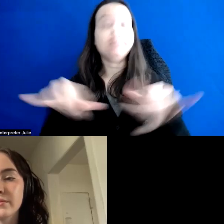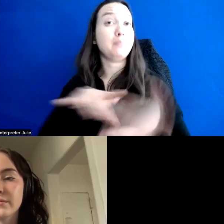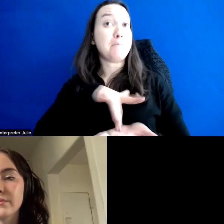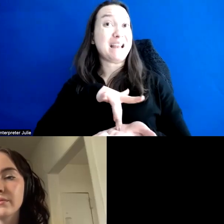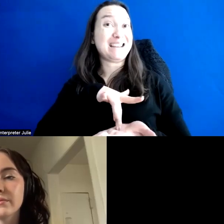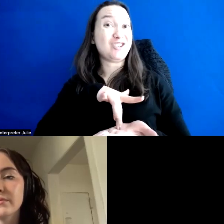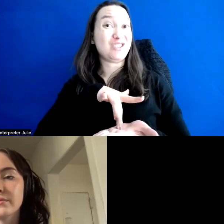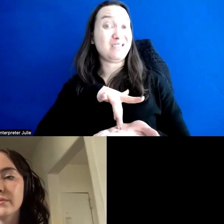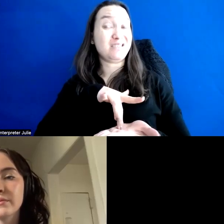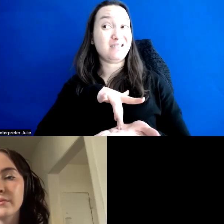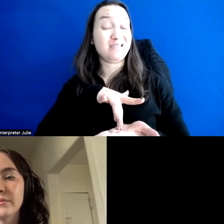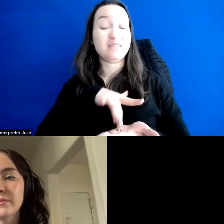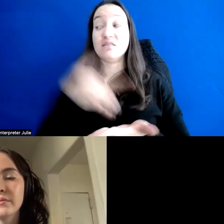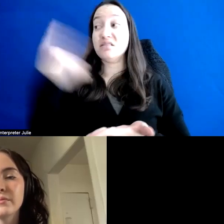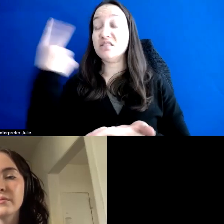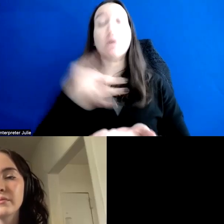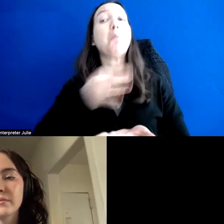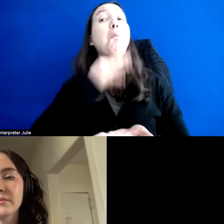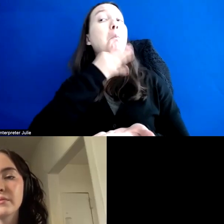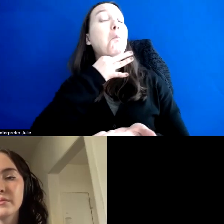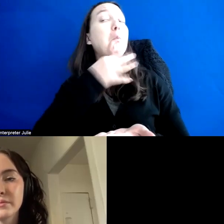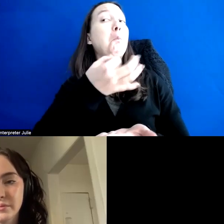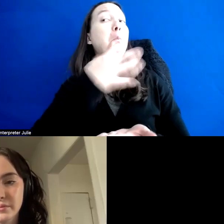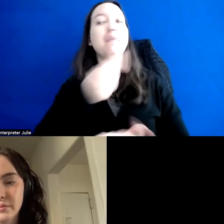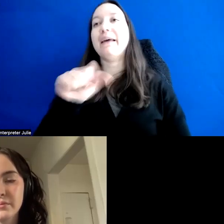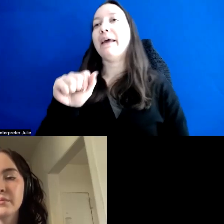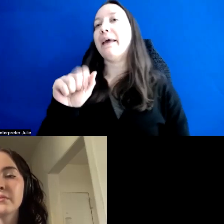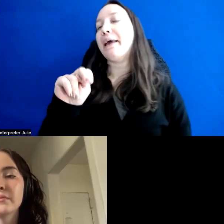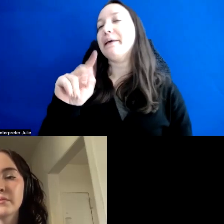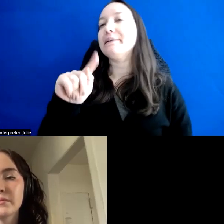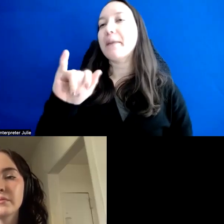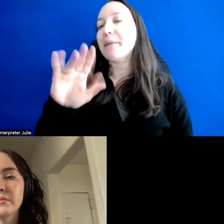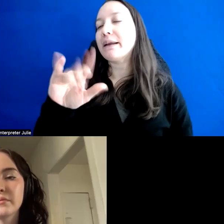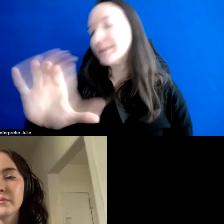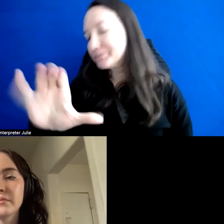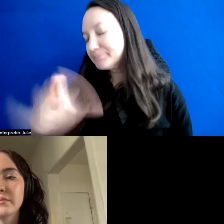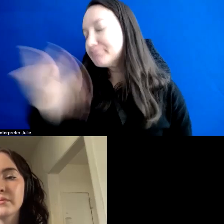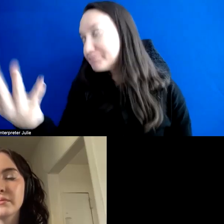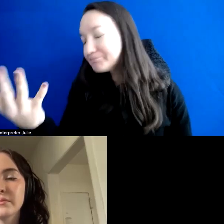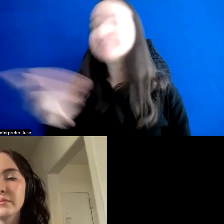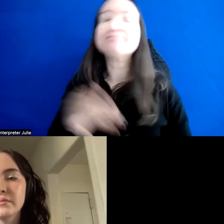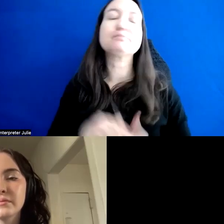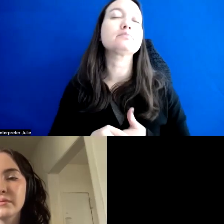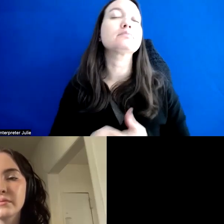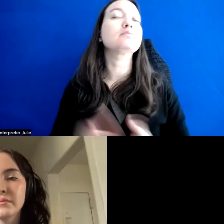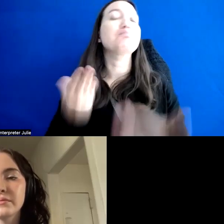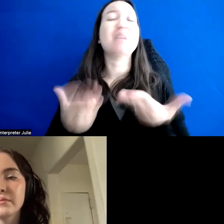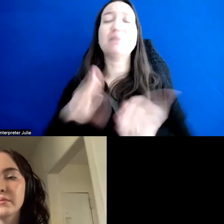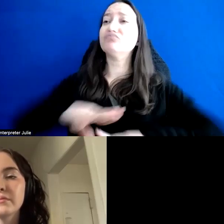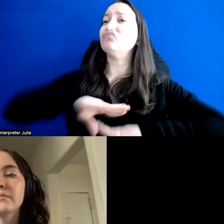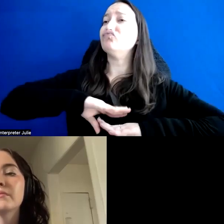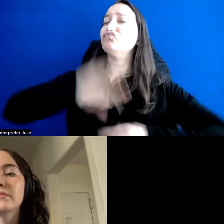medications that one may want to take as antibiotics, say, may be adequate